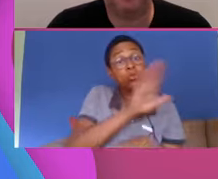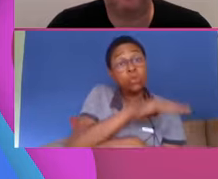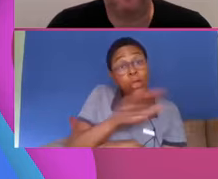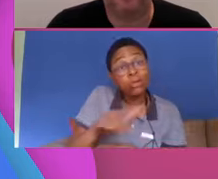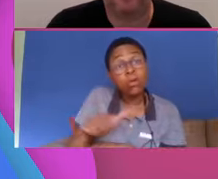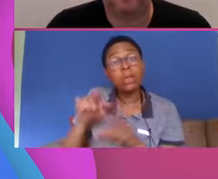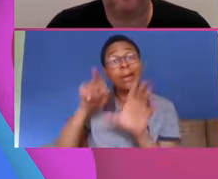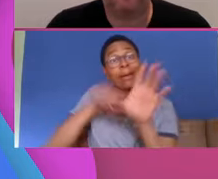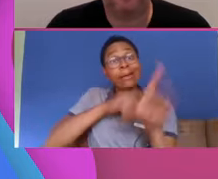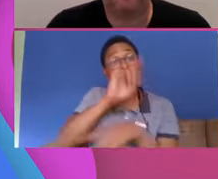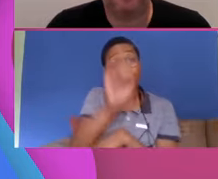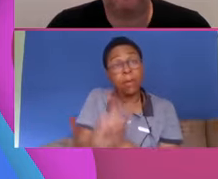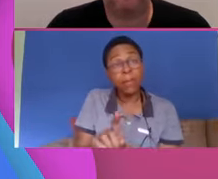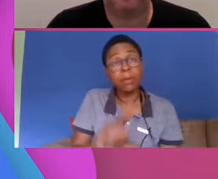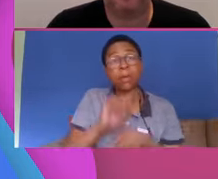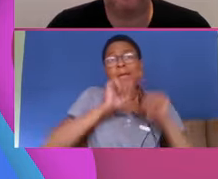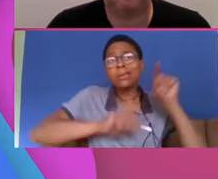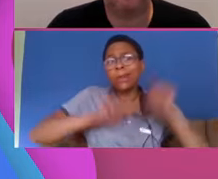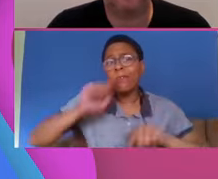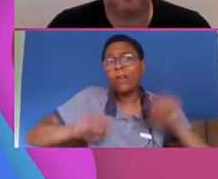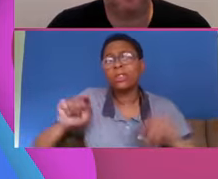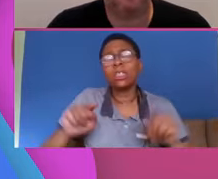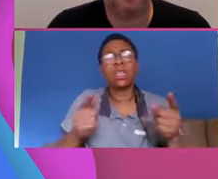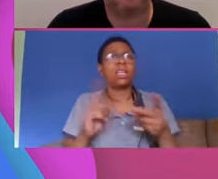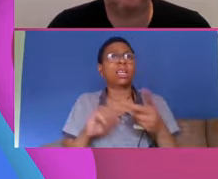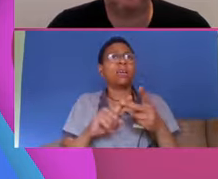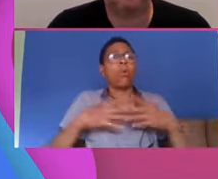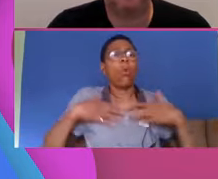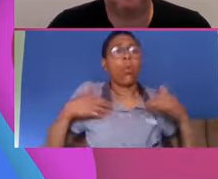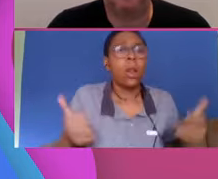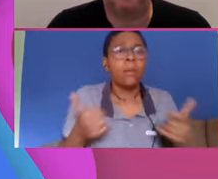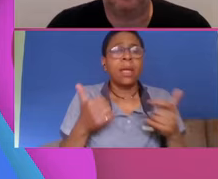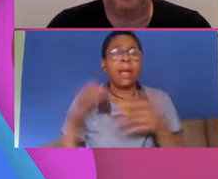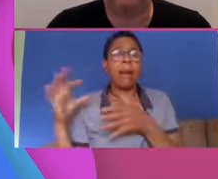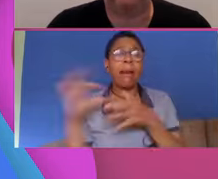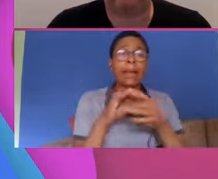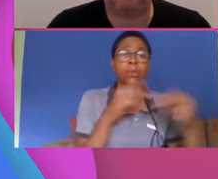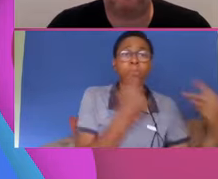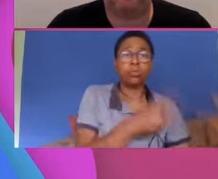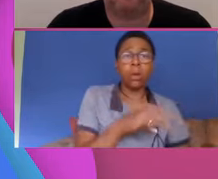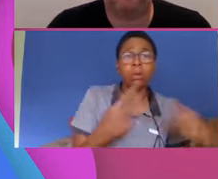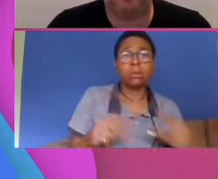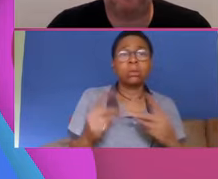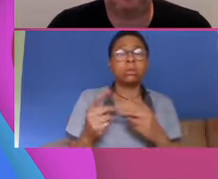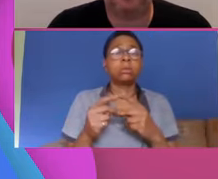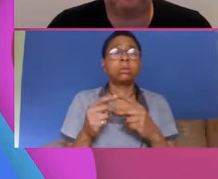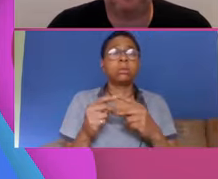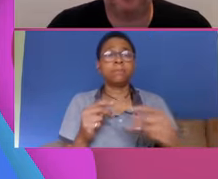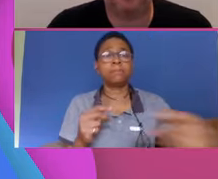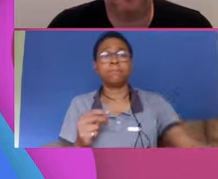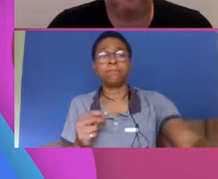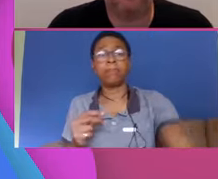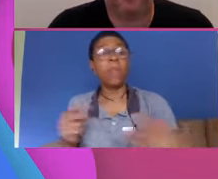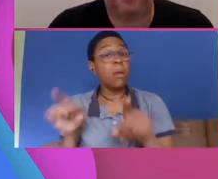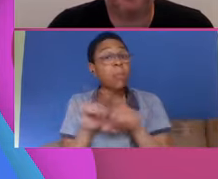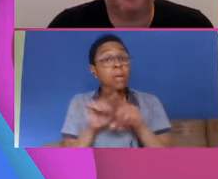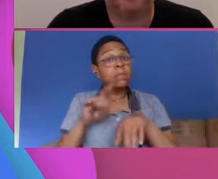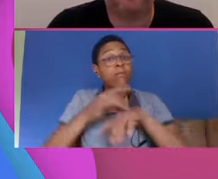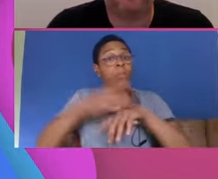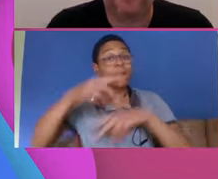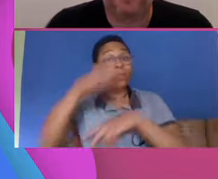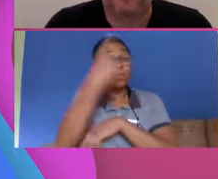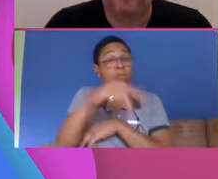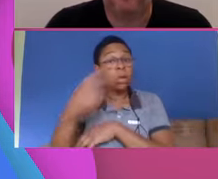diversity, health and well-being for dancers and wider society, and for professionals, including